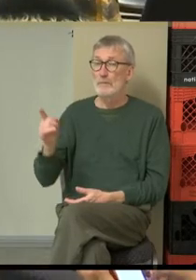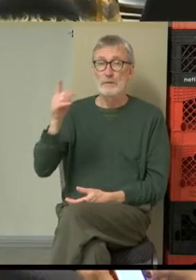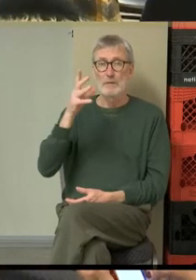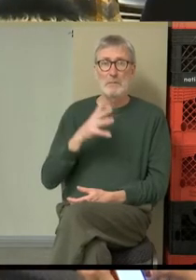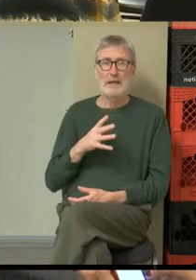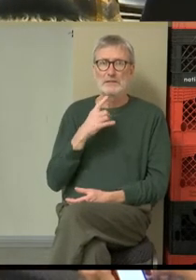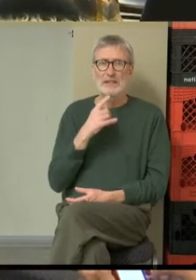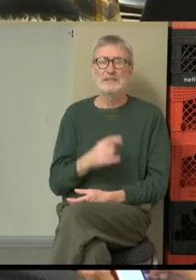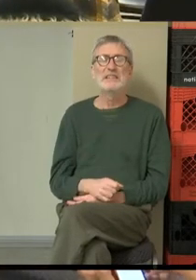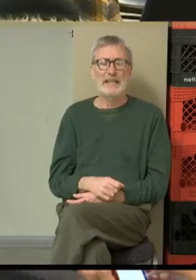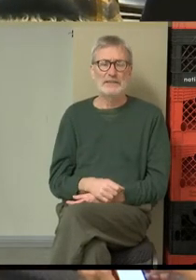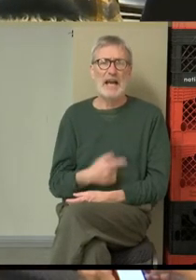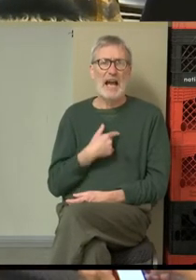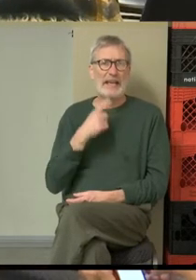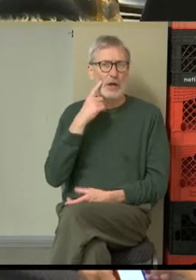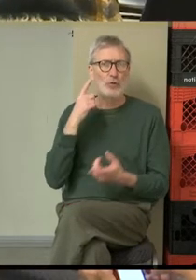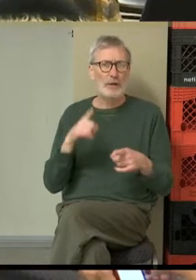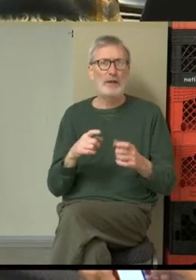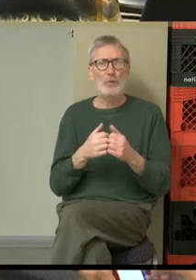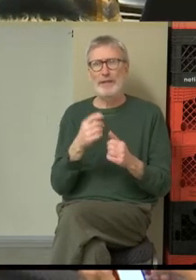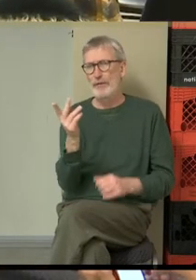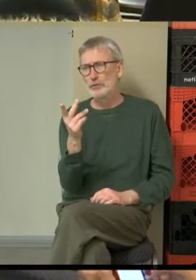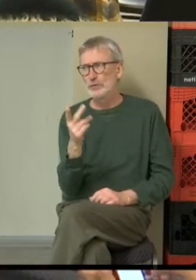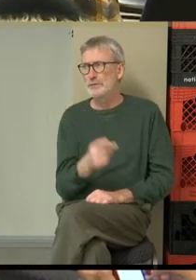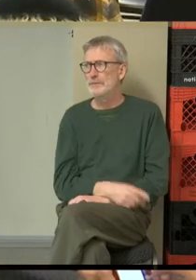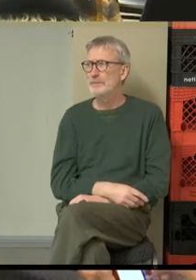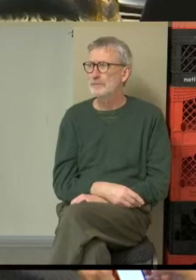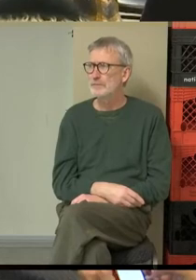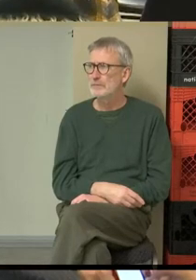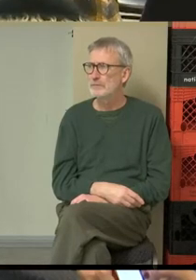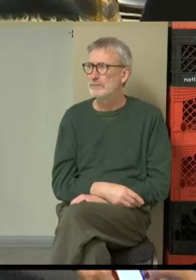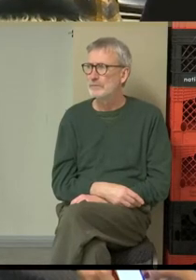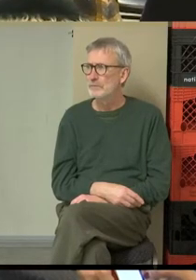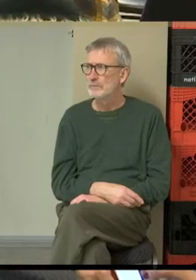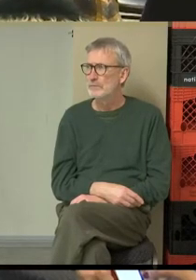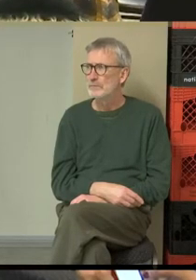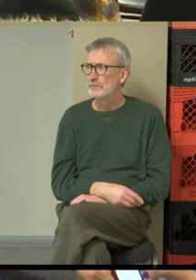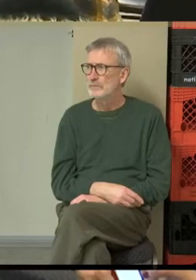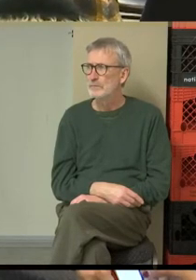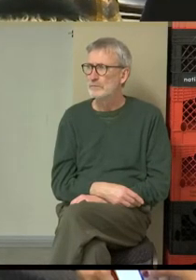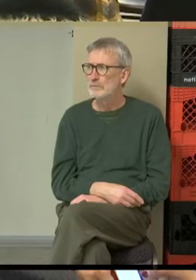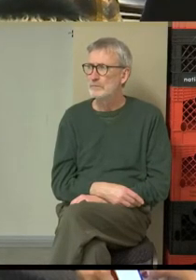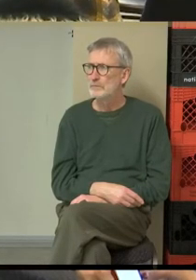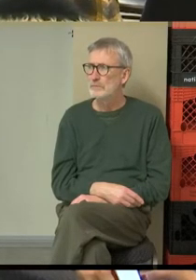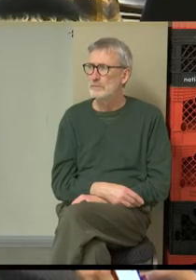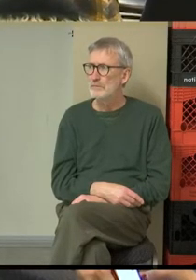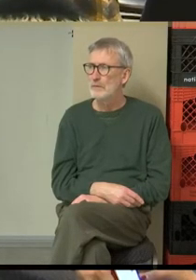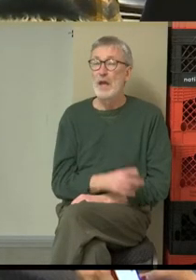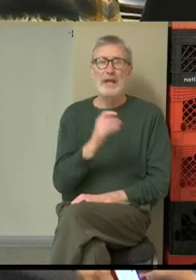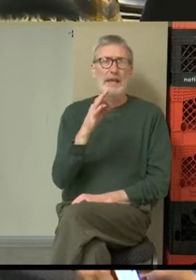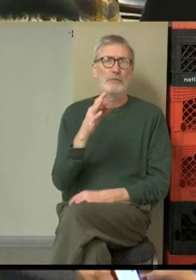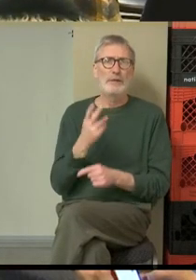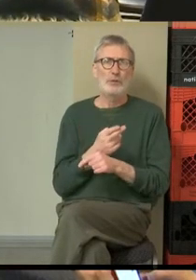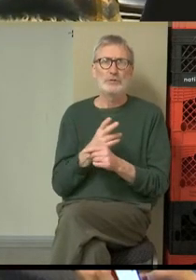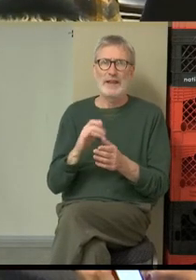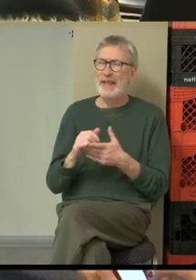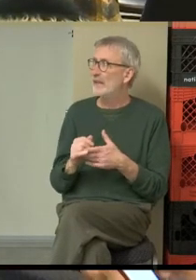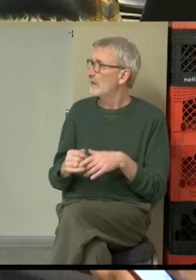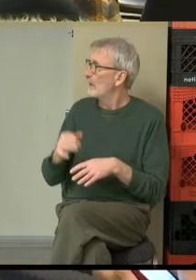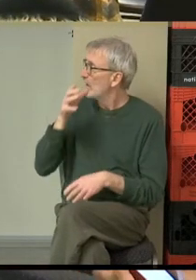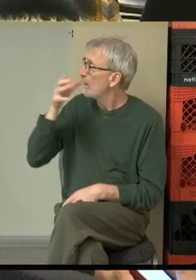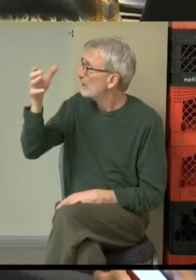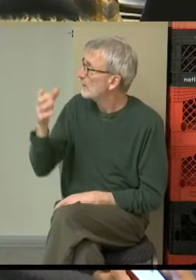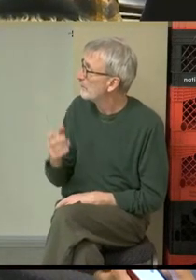two points. So it was mentioned about if we end up going with this concept about moving